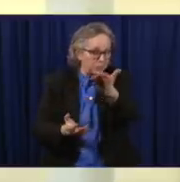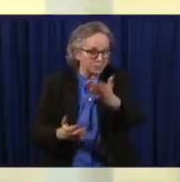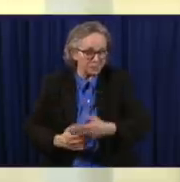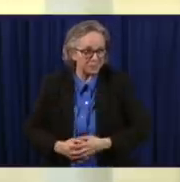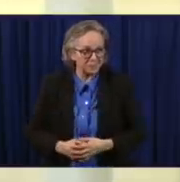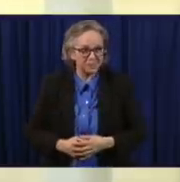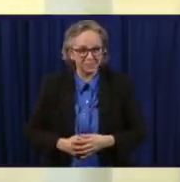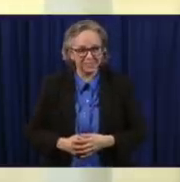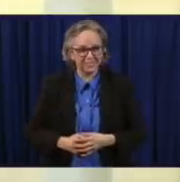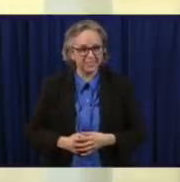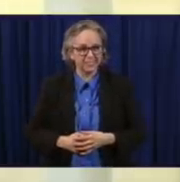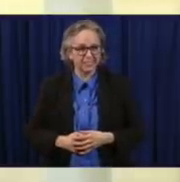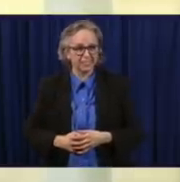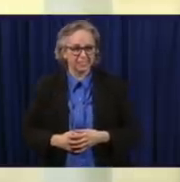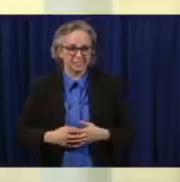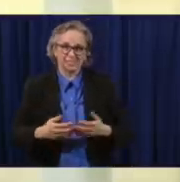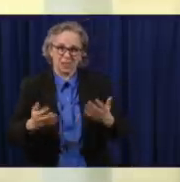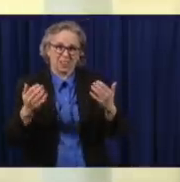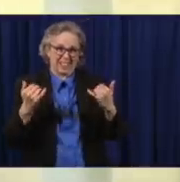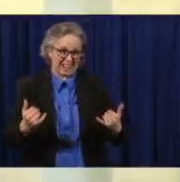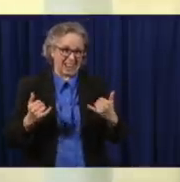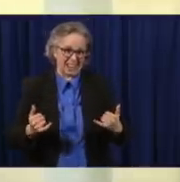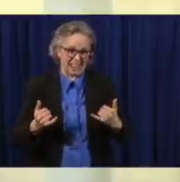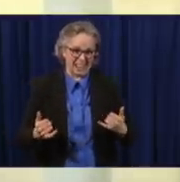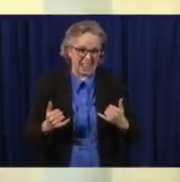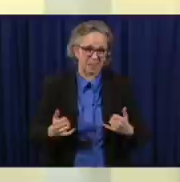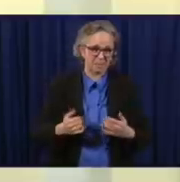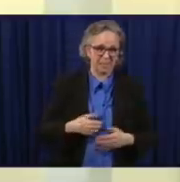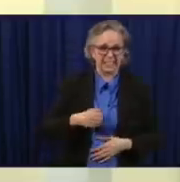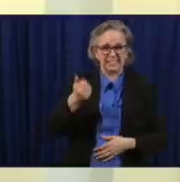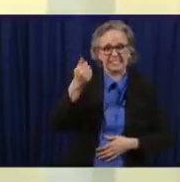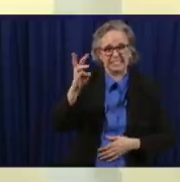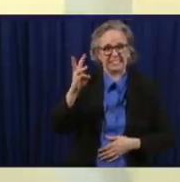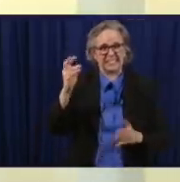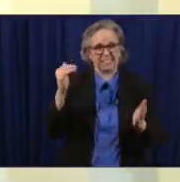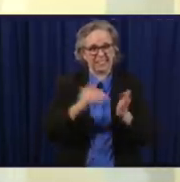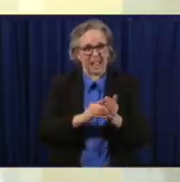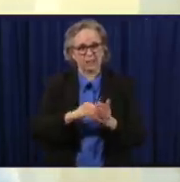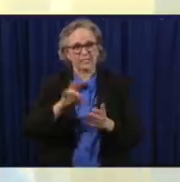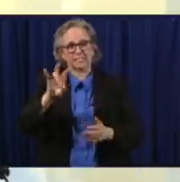So right now in Ohio, we have